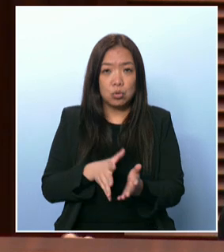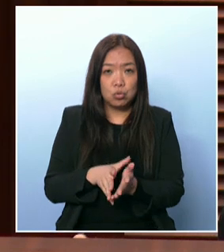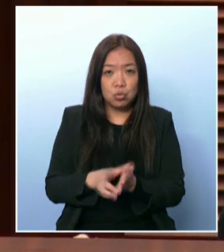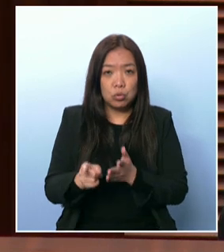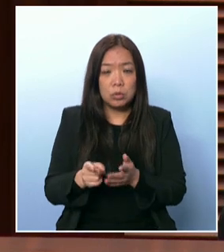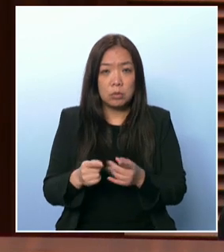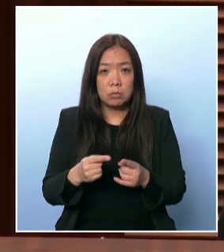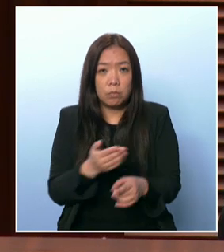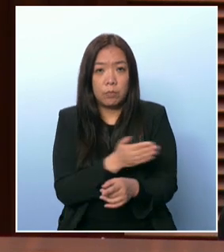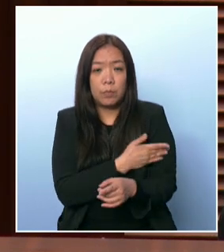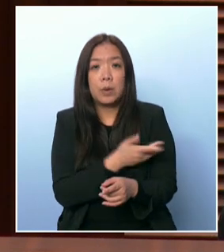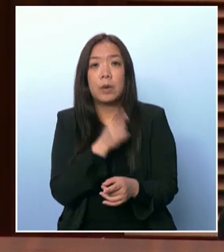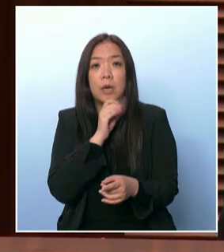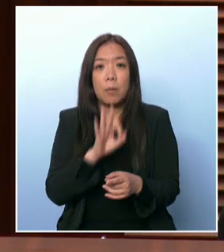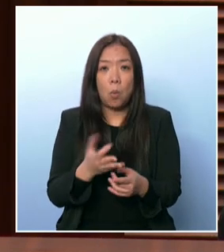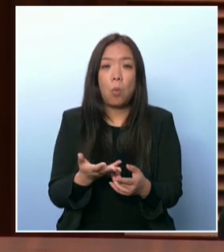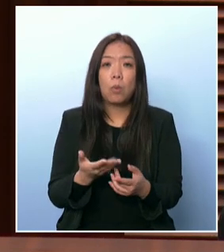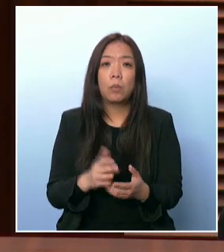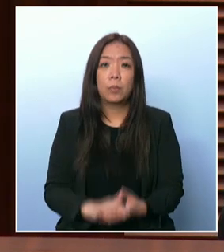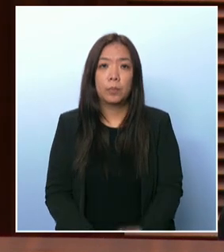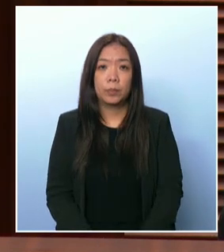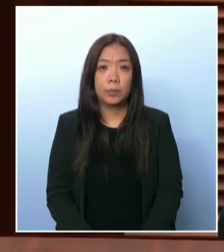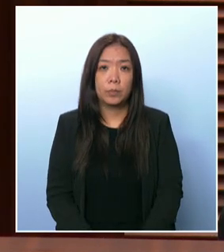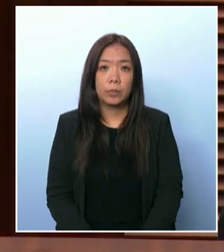It depends on whether we have